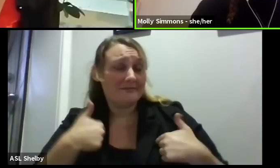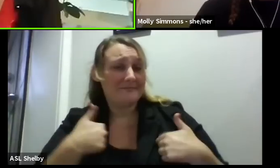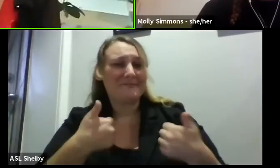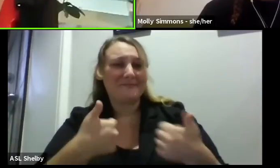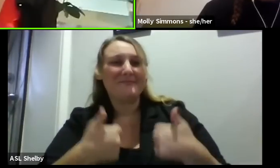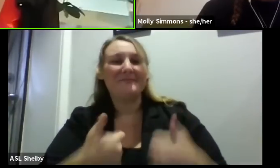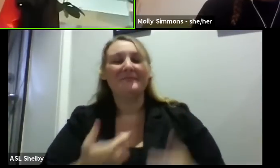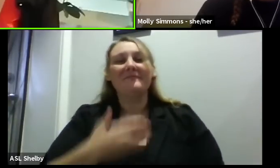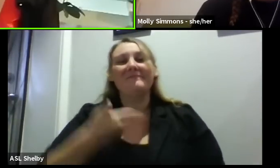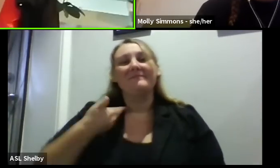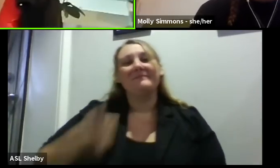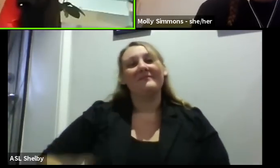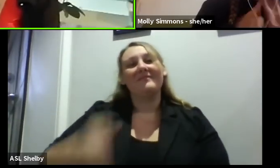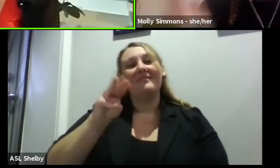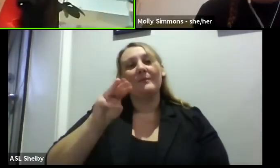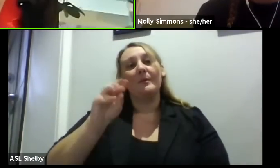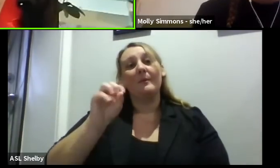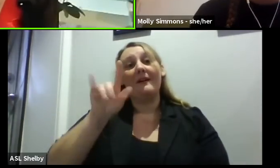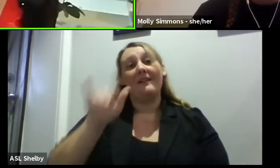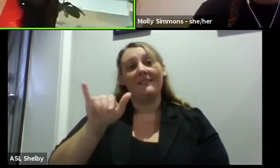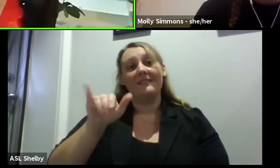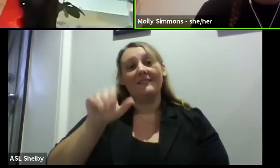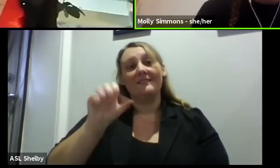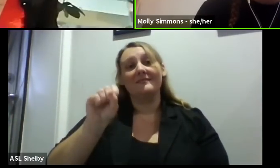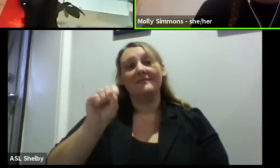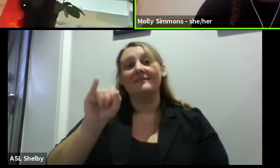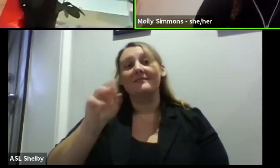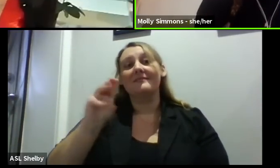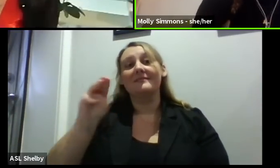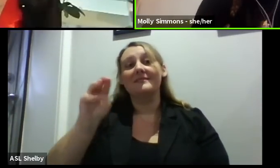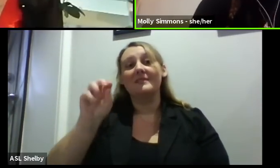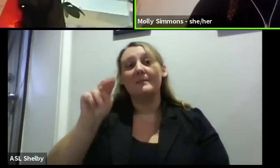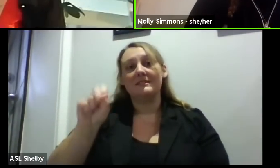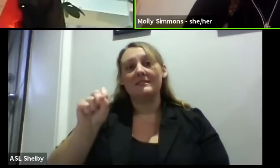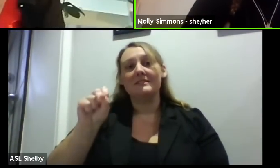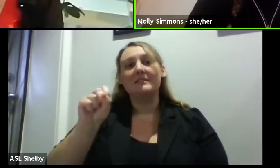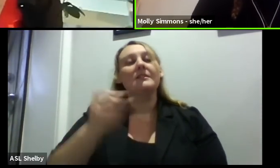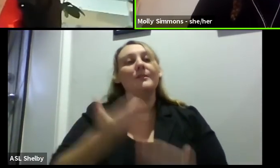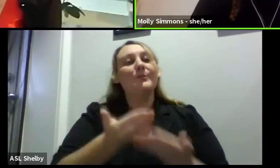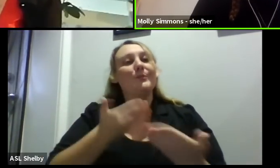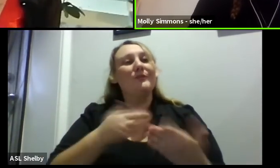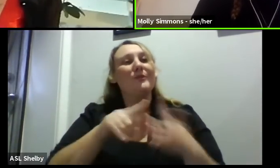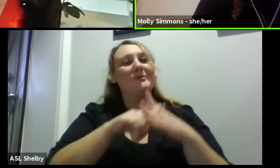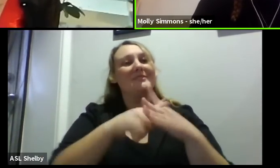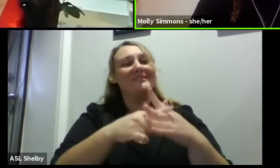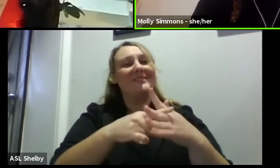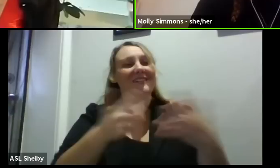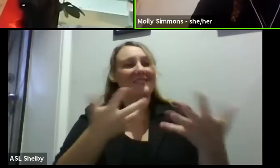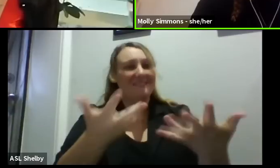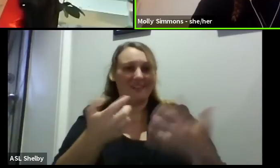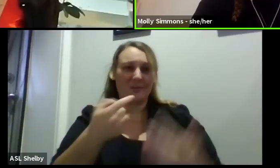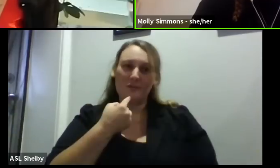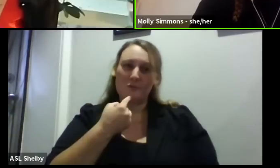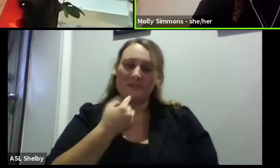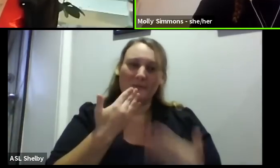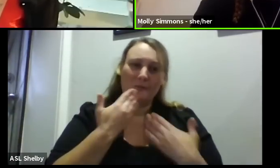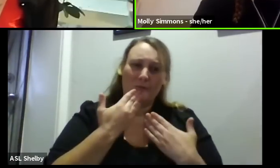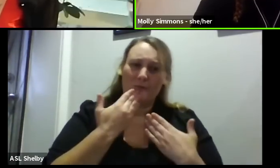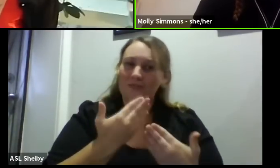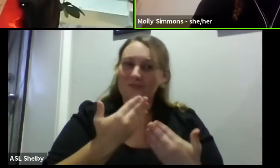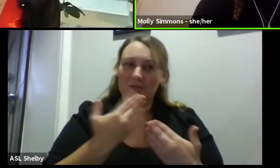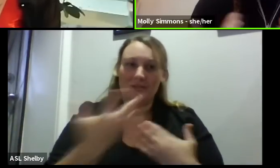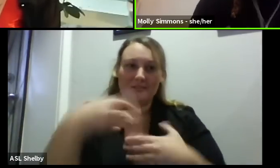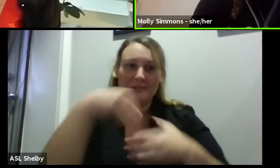Simmons. Before we start, I just want to say that we're really grateful to be a part of today's